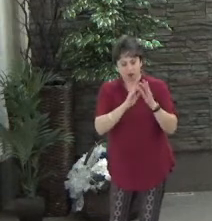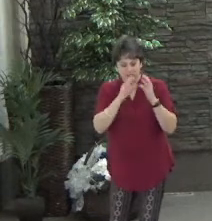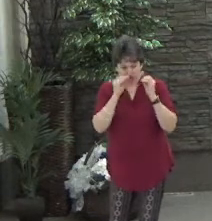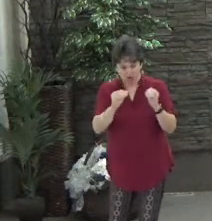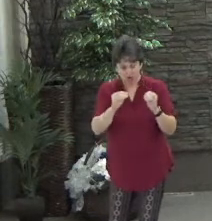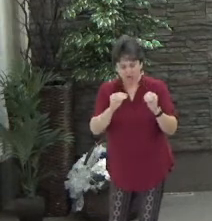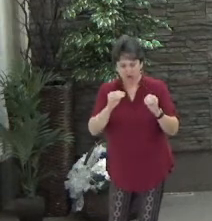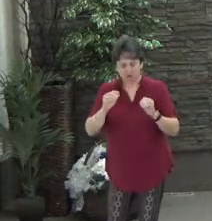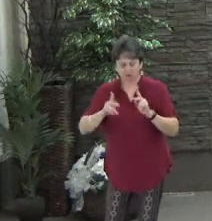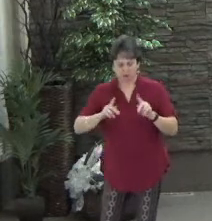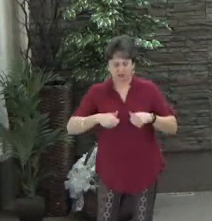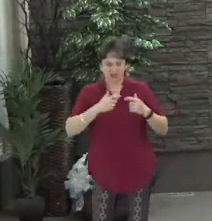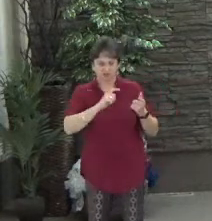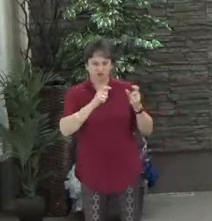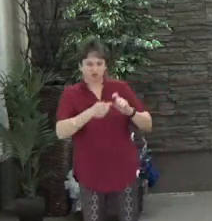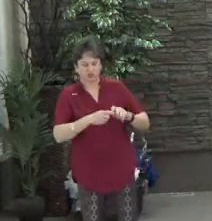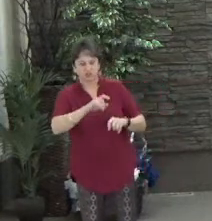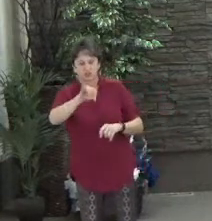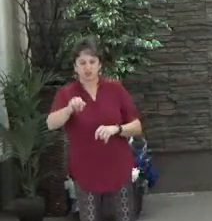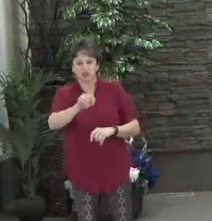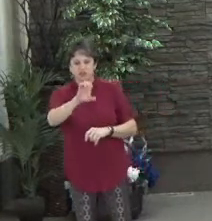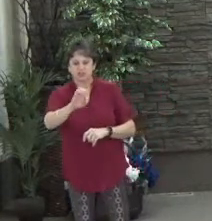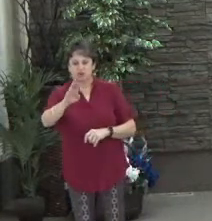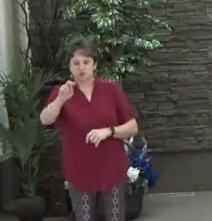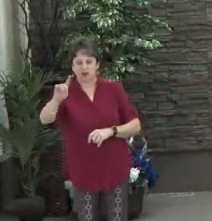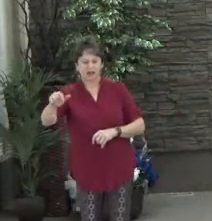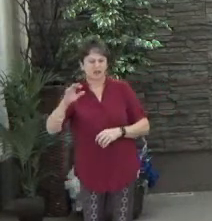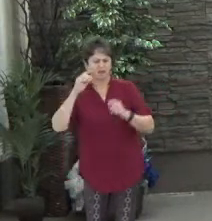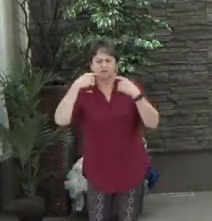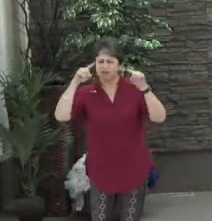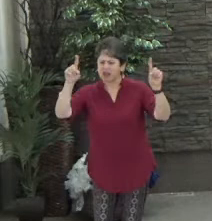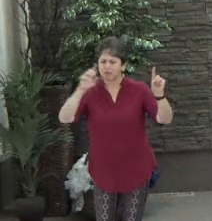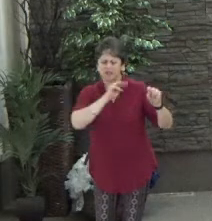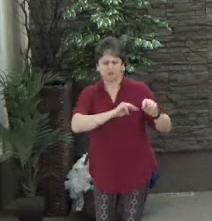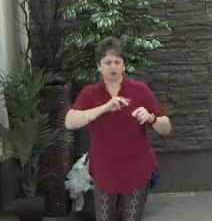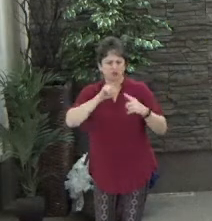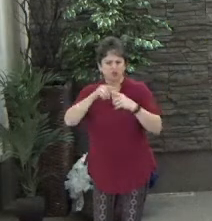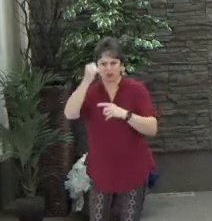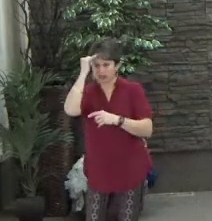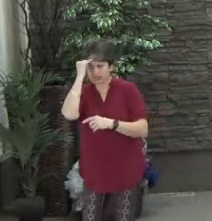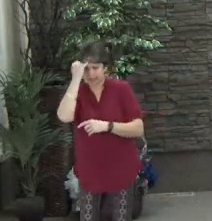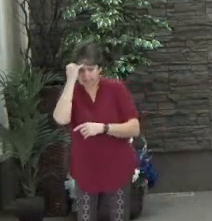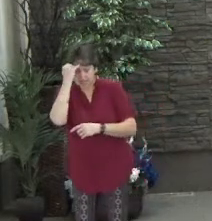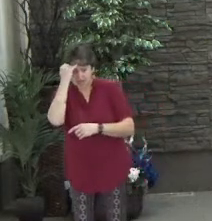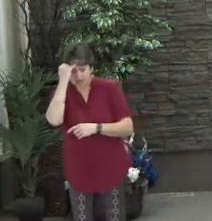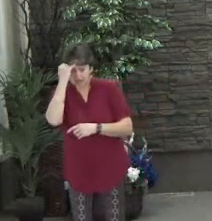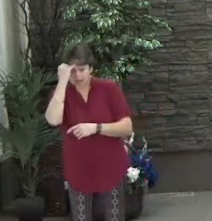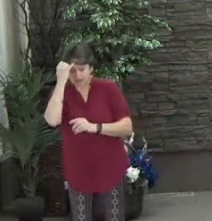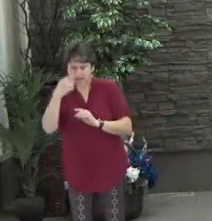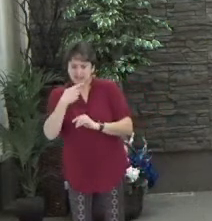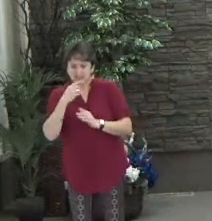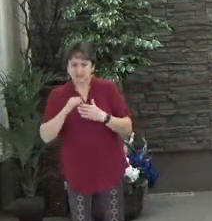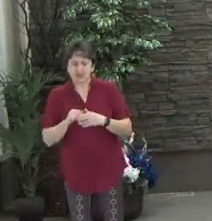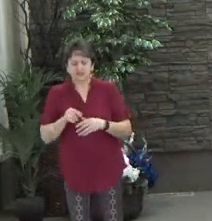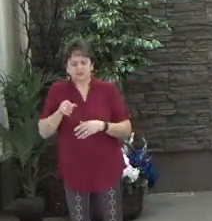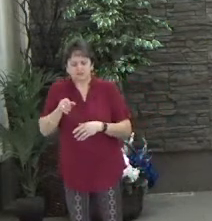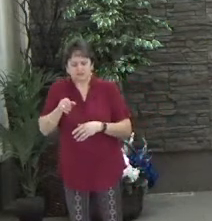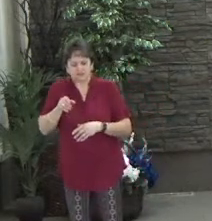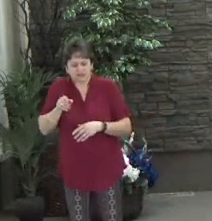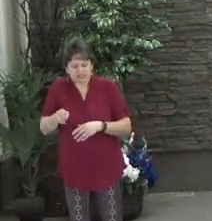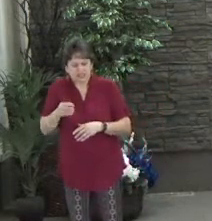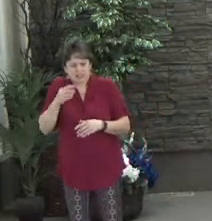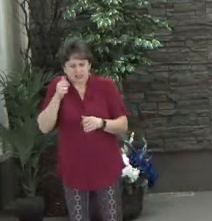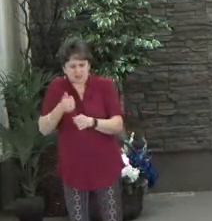different. J.C. Bailey, the famous missionary to India, he points out that he noticed that